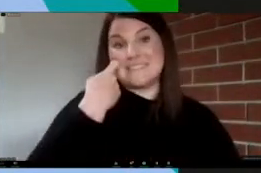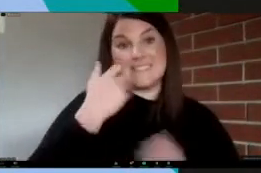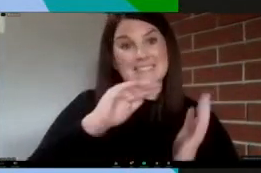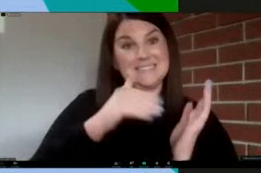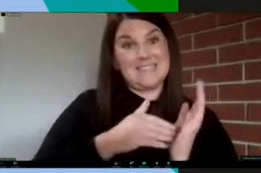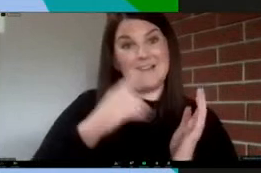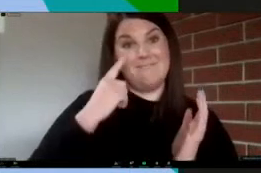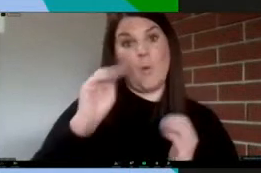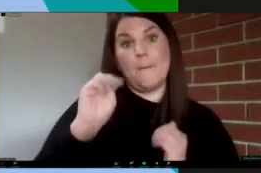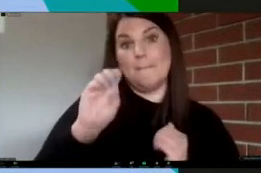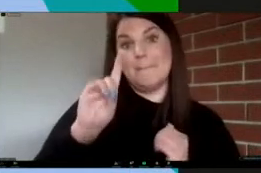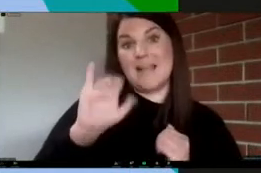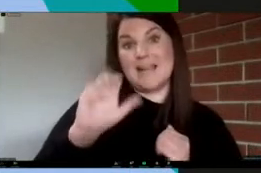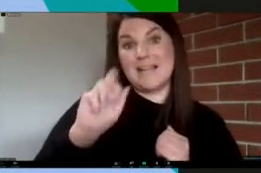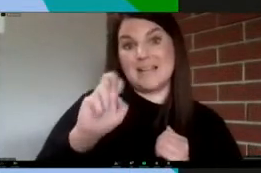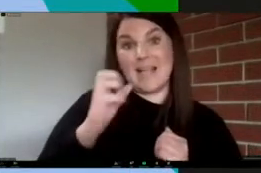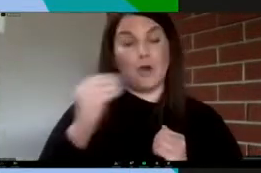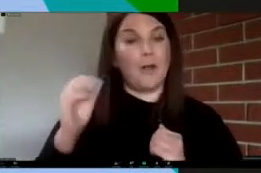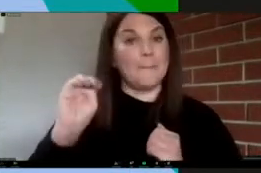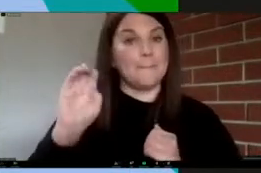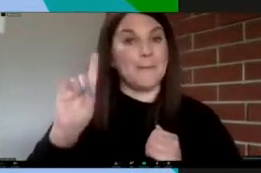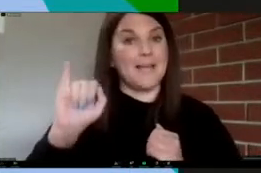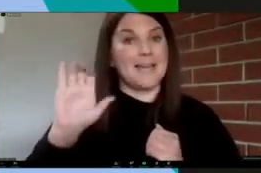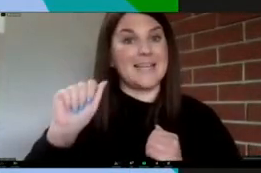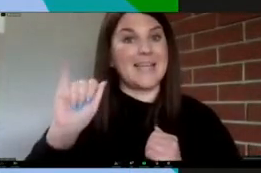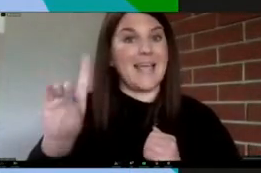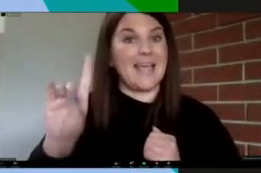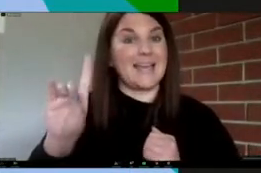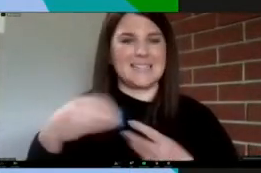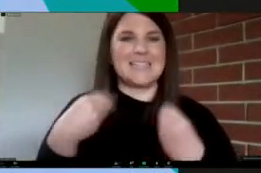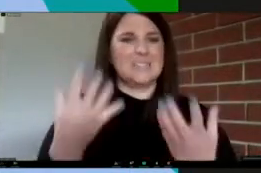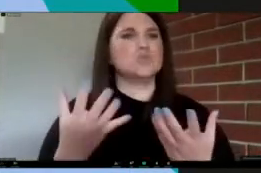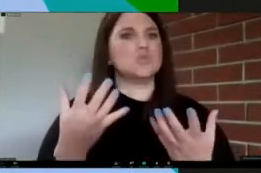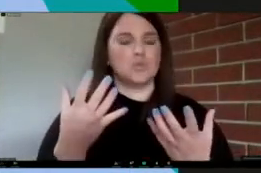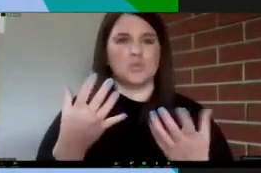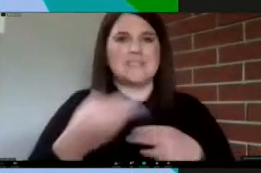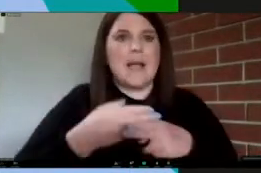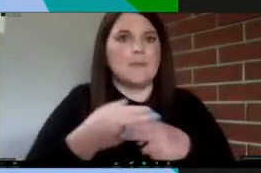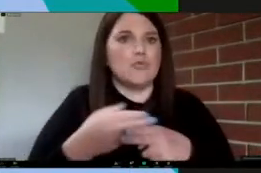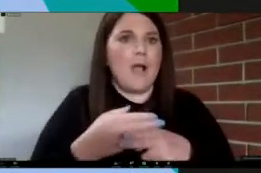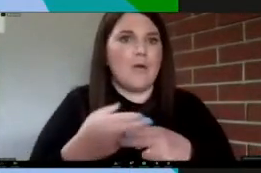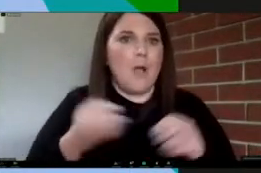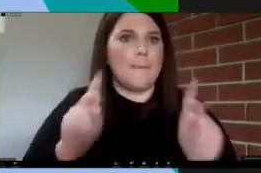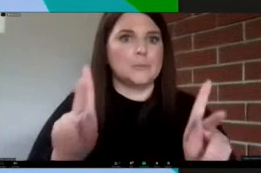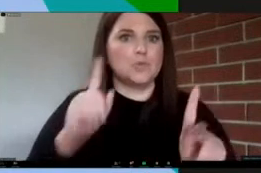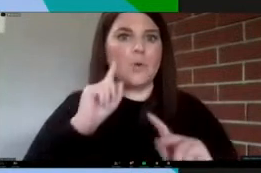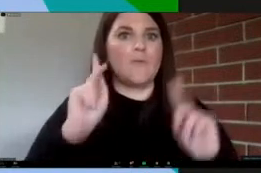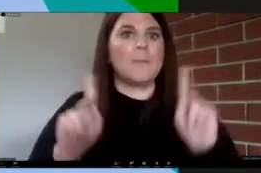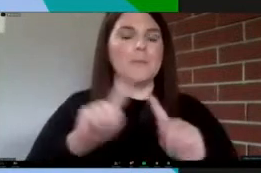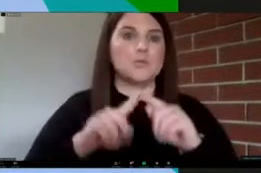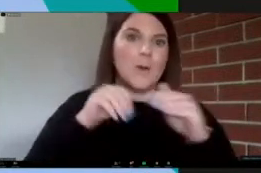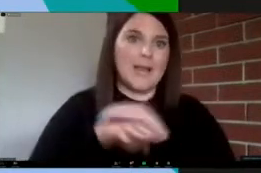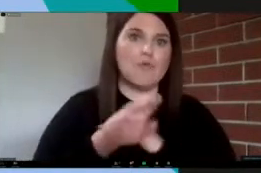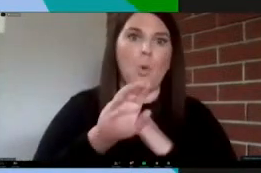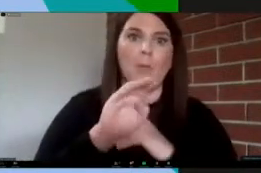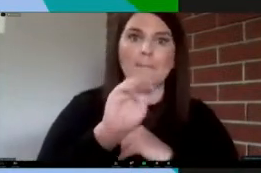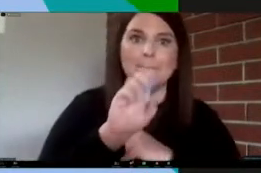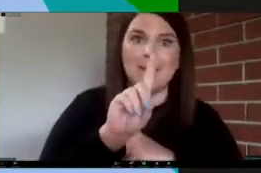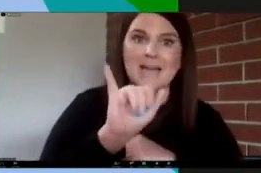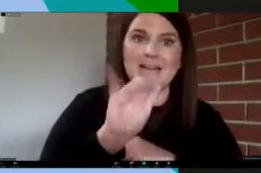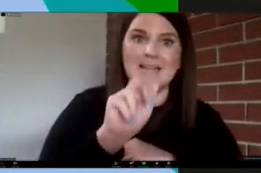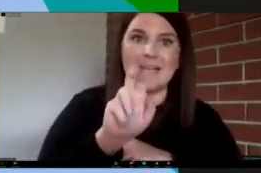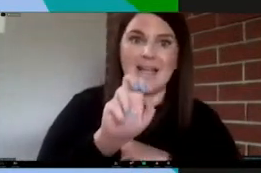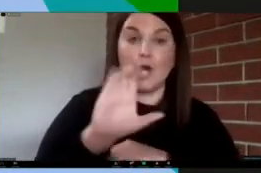Medicare and Medicaid Services issued temporary measures to make it easier for people enrolled in Medicare, Medicaid, and